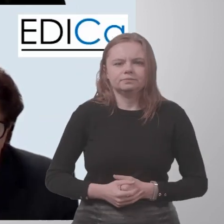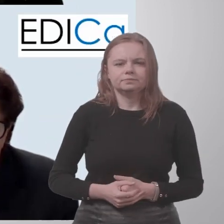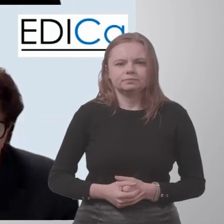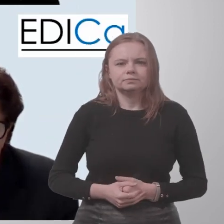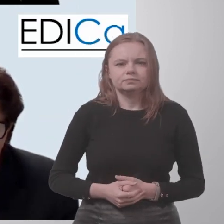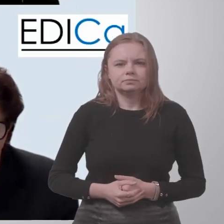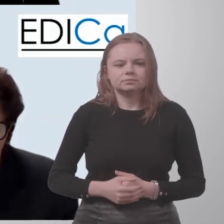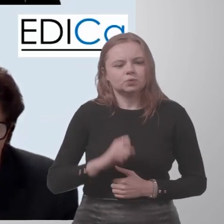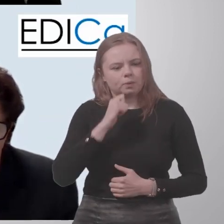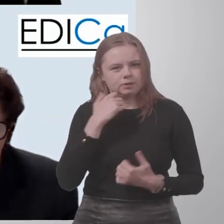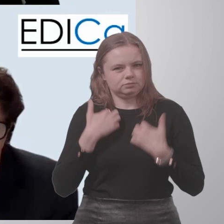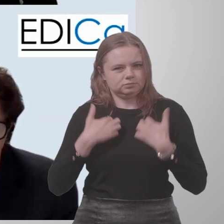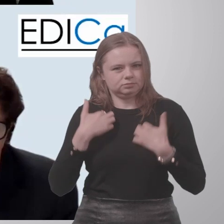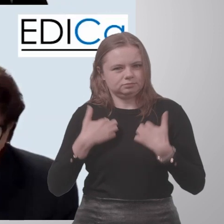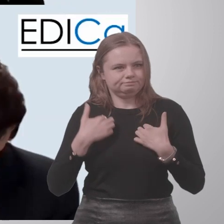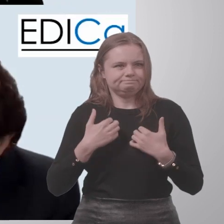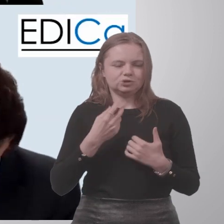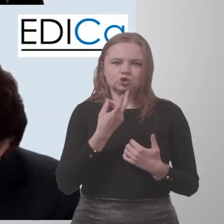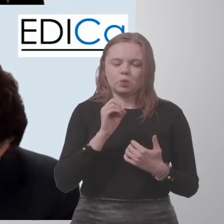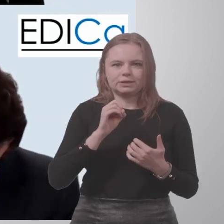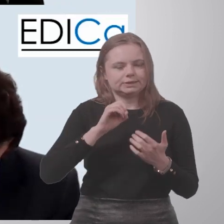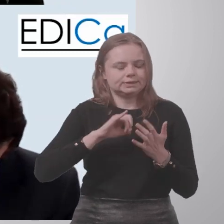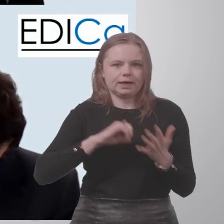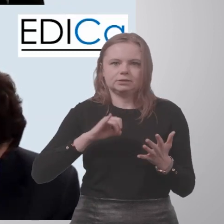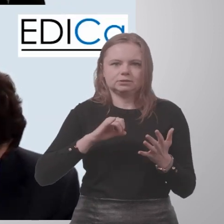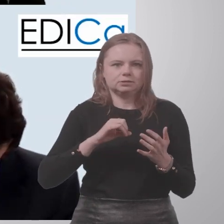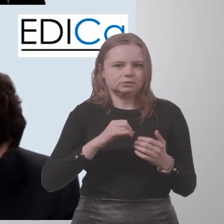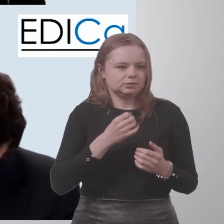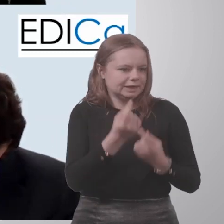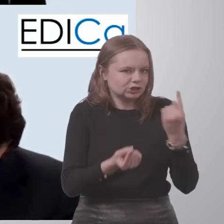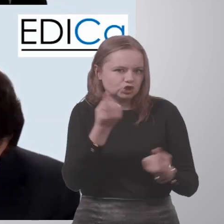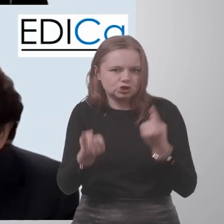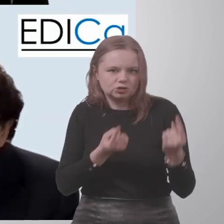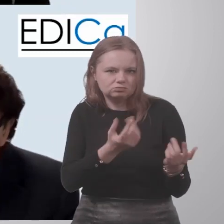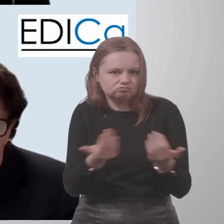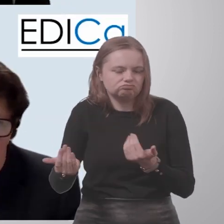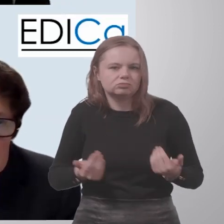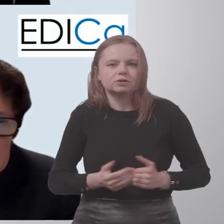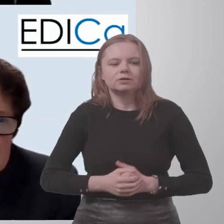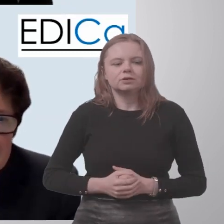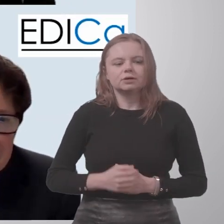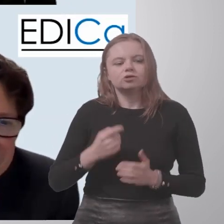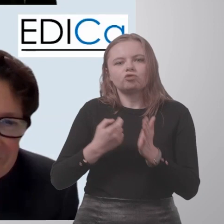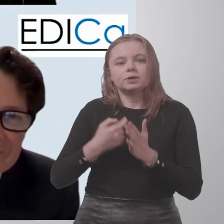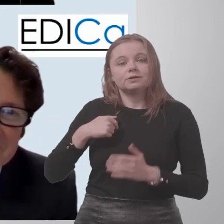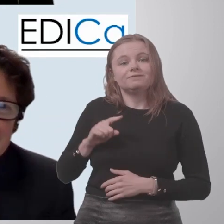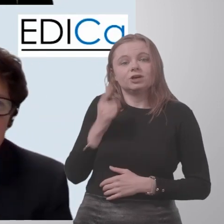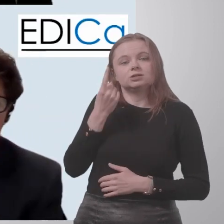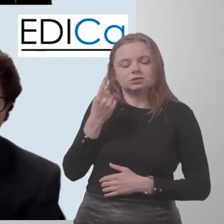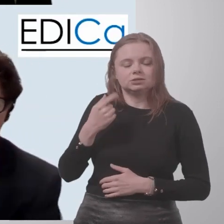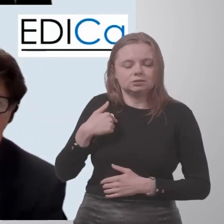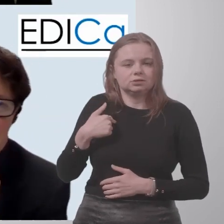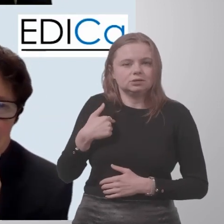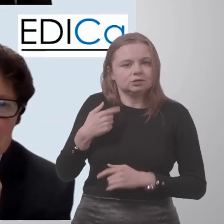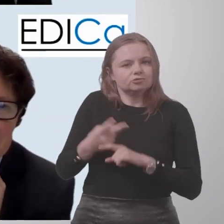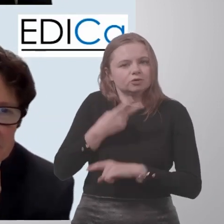It'd be interesting to take a 20-second riposte from the 3 of you each. But I'll go first, Jason. I would repeat the